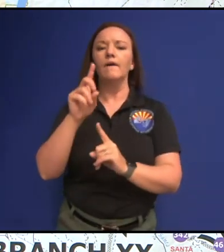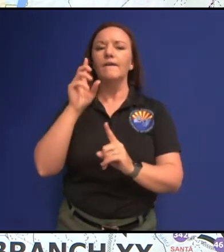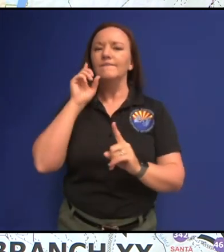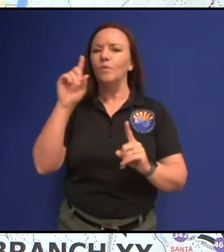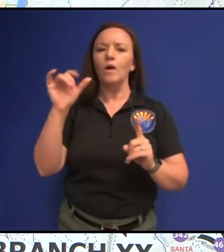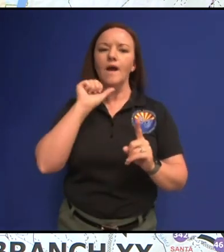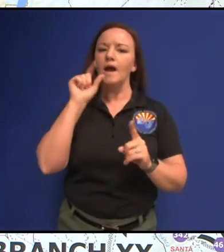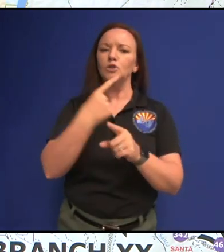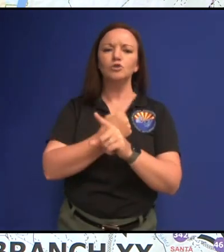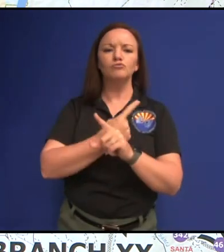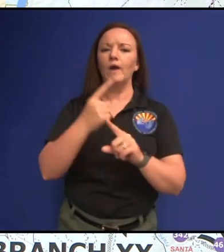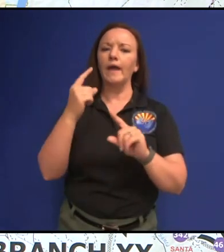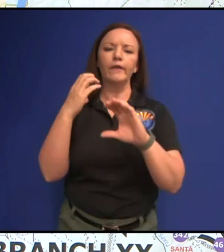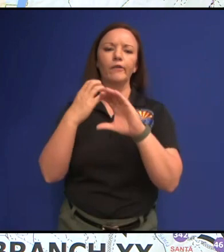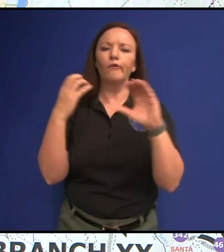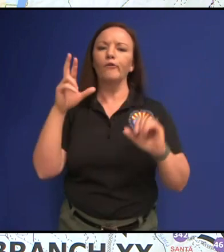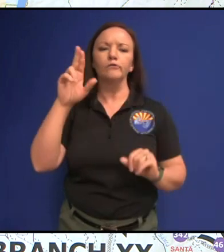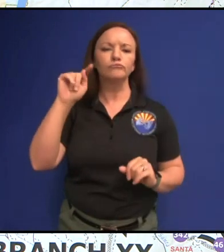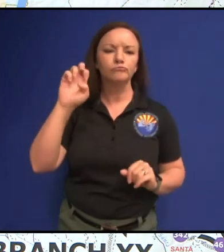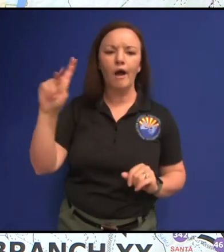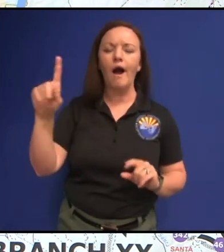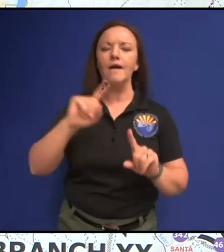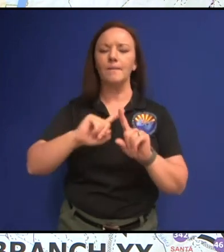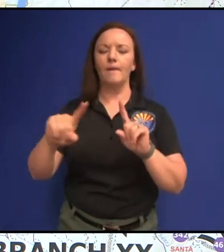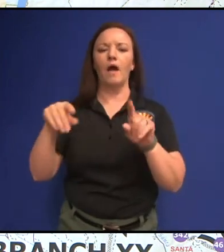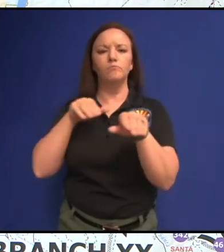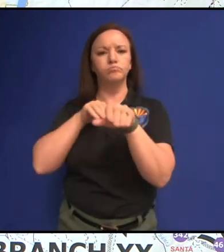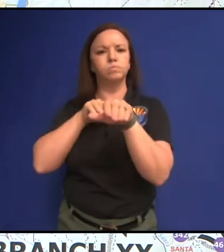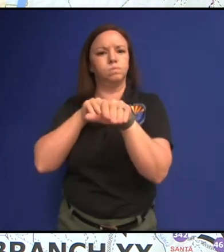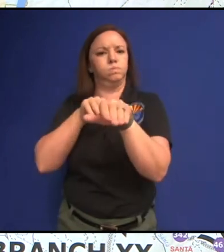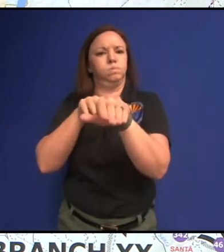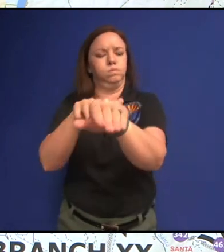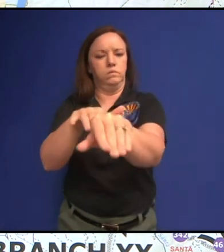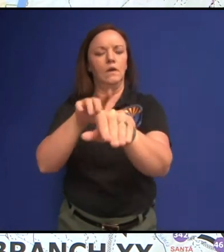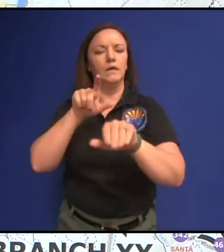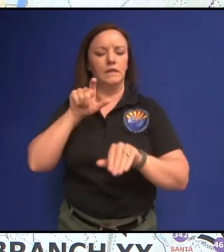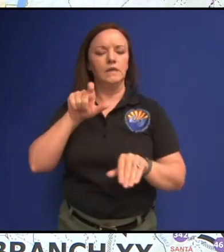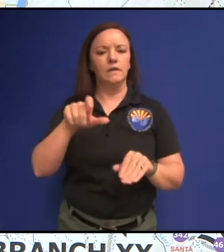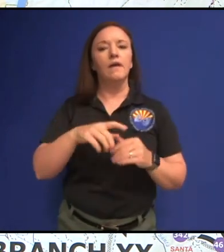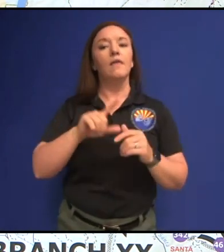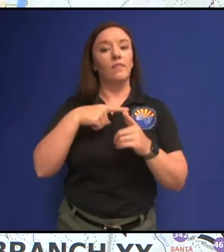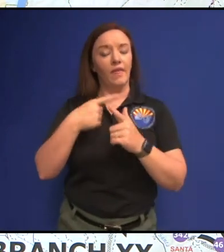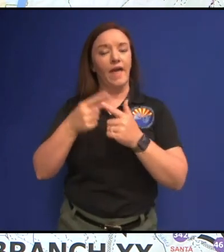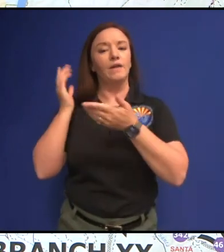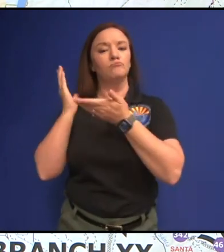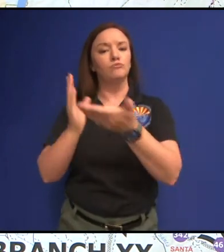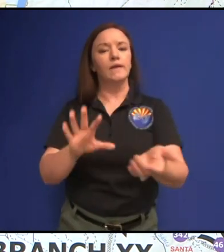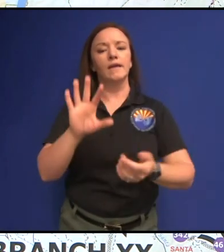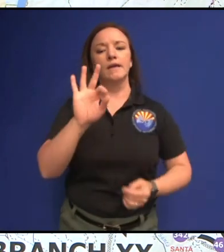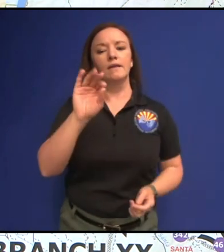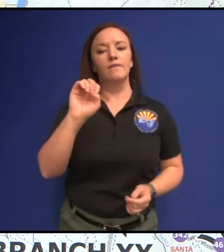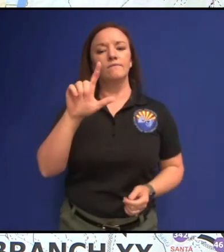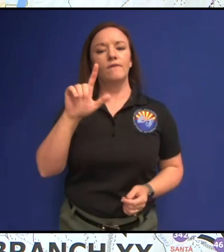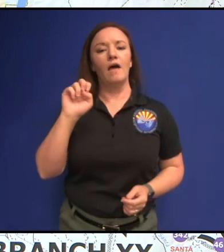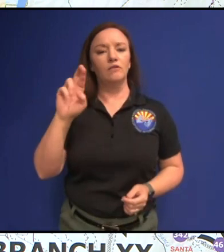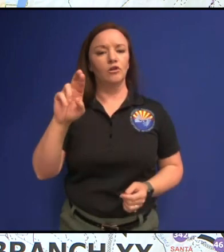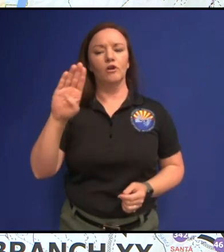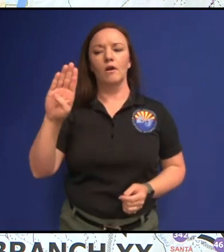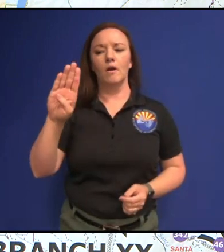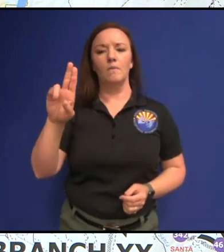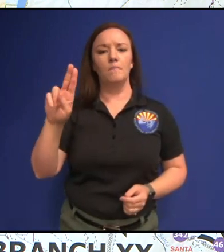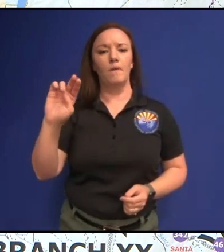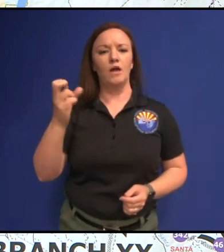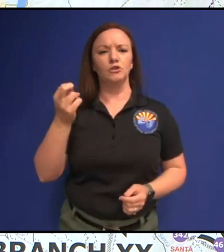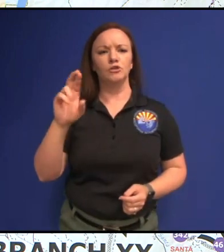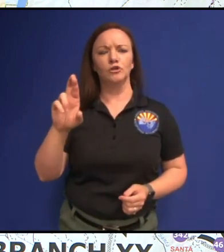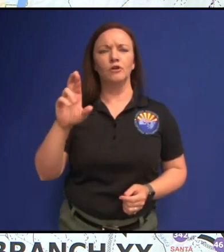occurs, and then the feller bunchers go in there. So if you haven't seen a feller buncher, I'm not sure I can describe